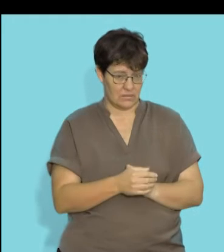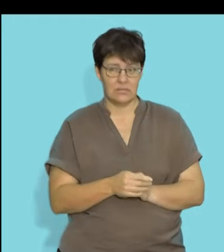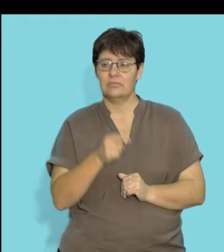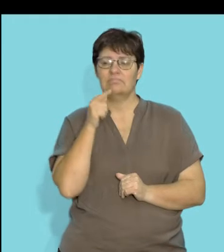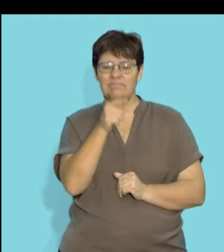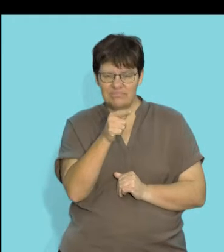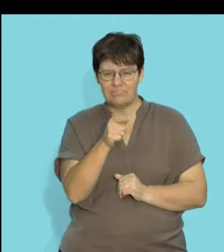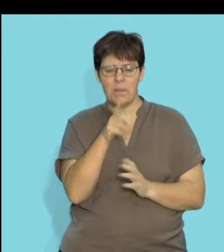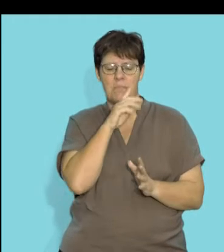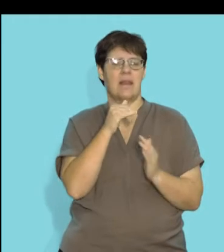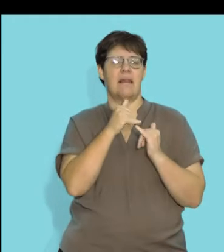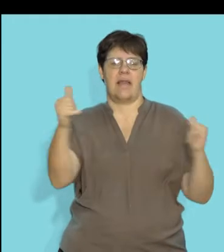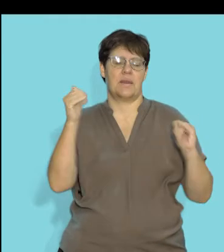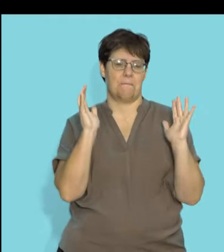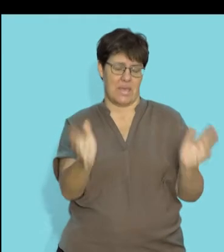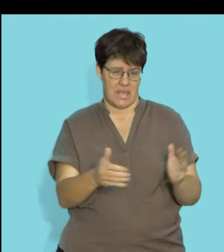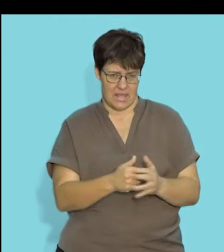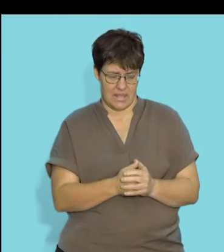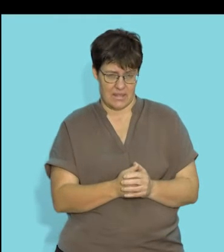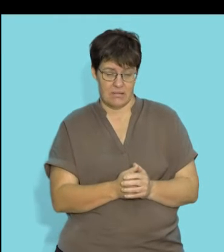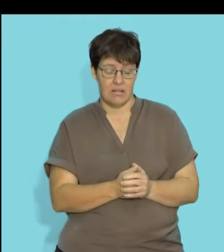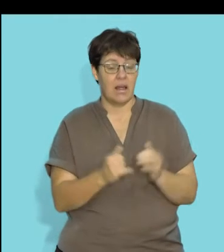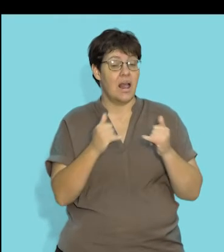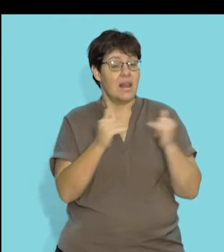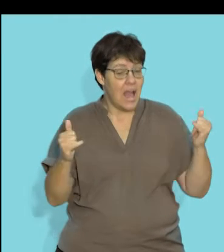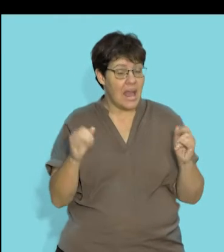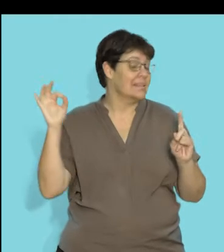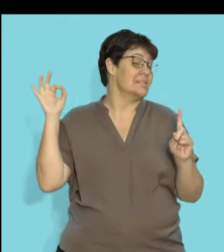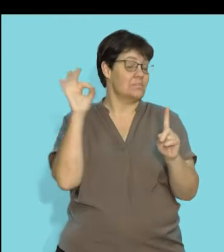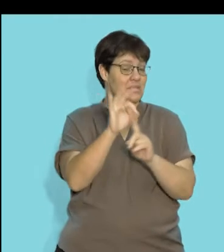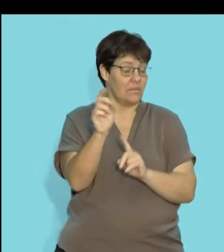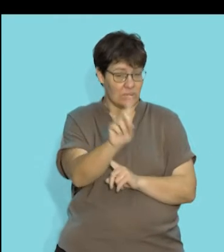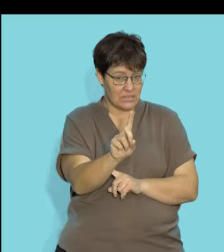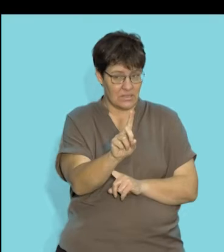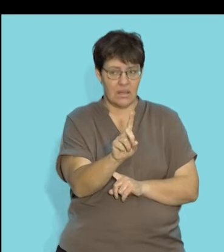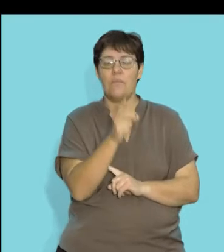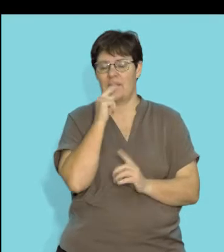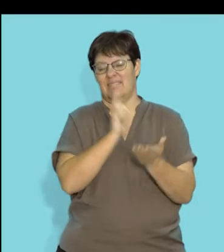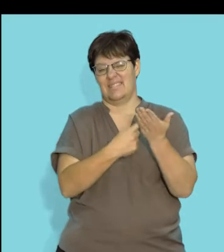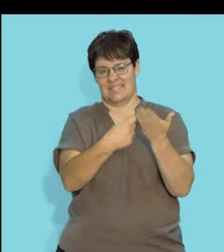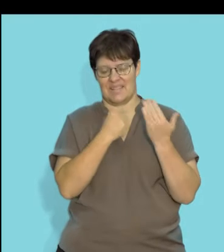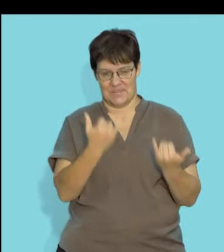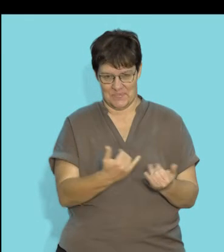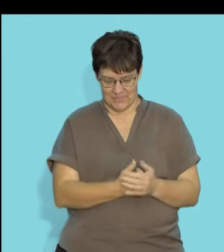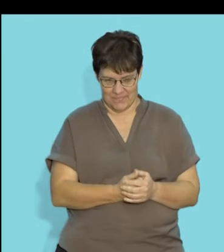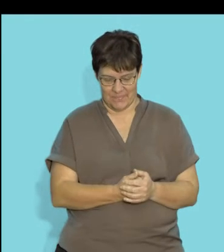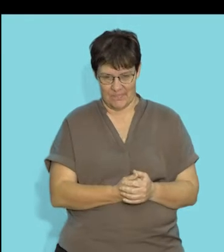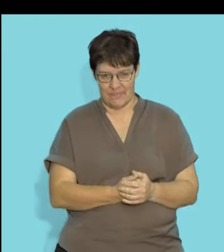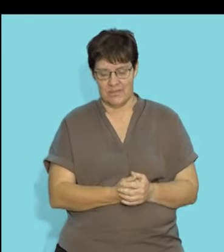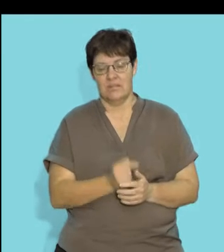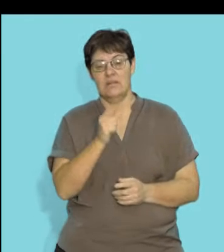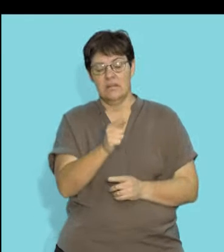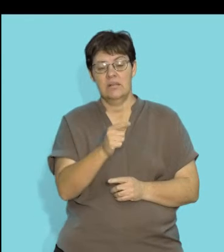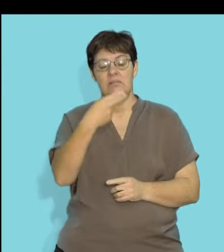an asymptote is just a line, but what makes that line specific will be what we're going to talk about. Now,